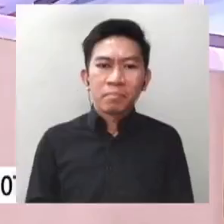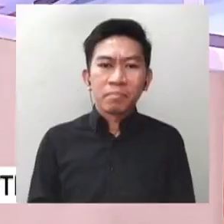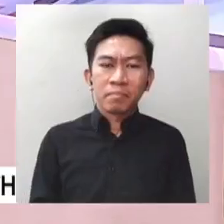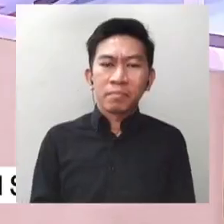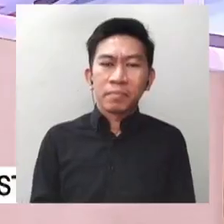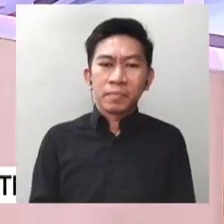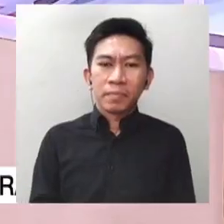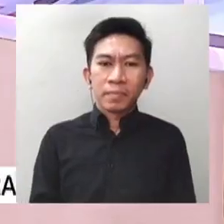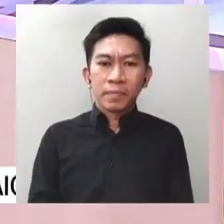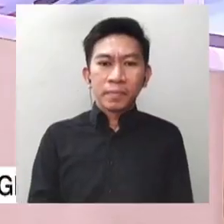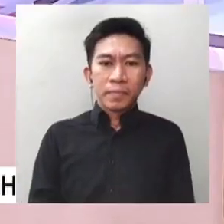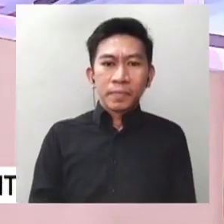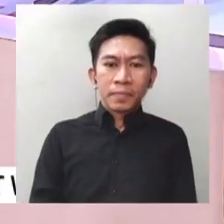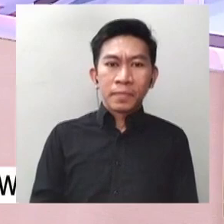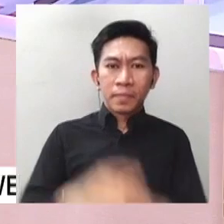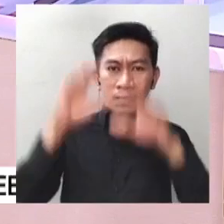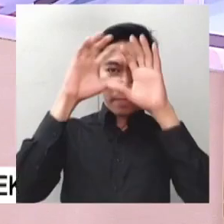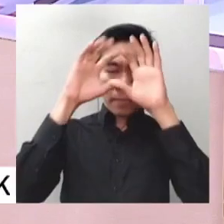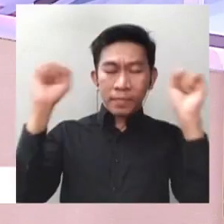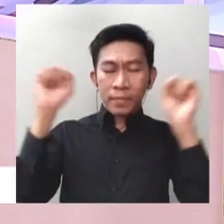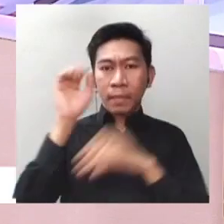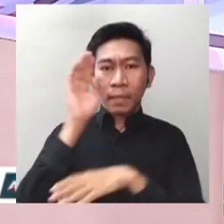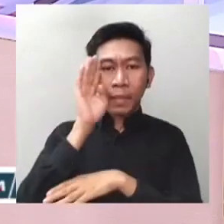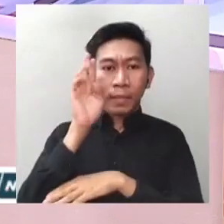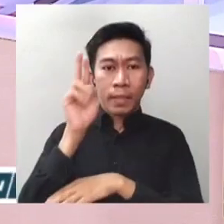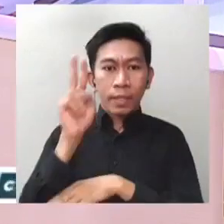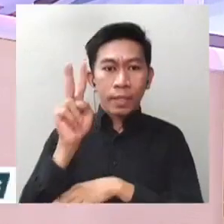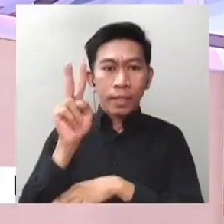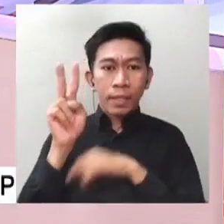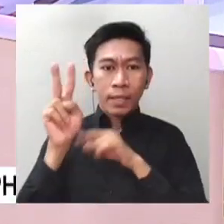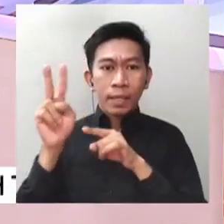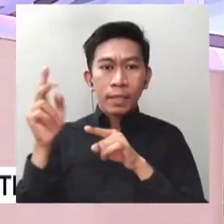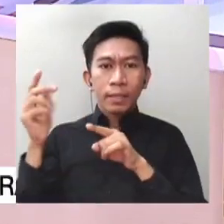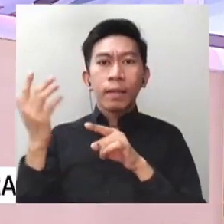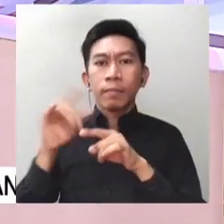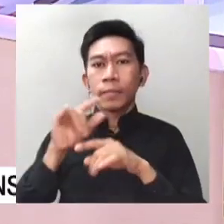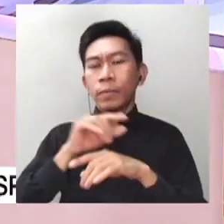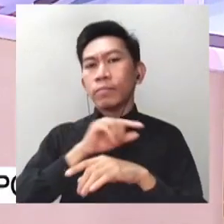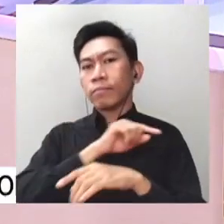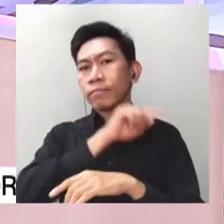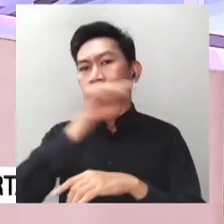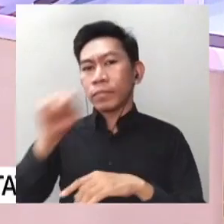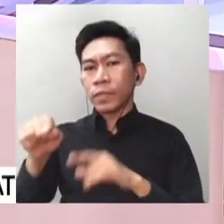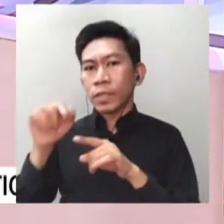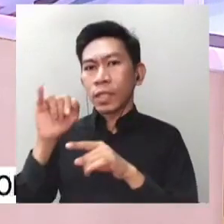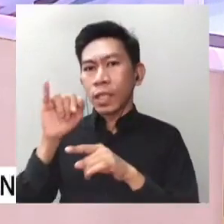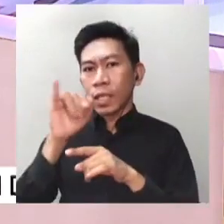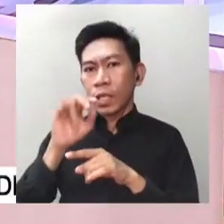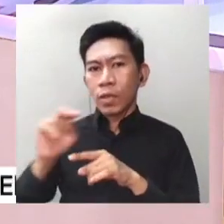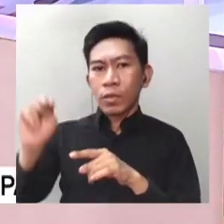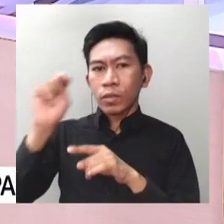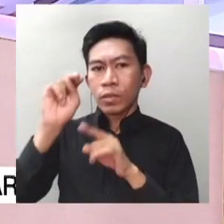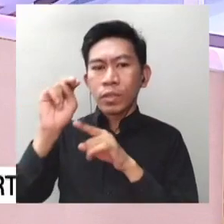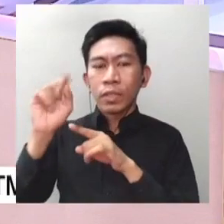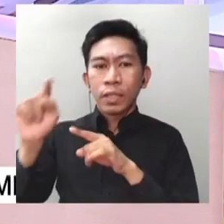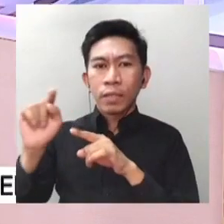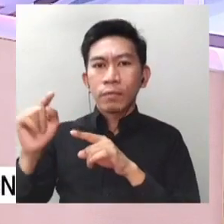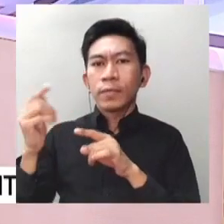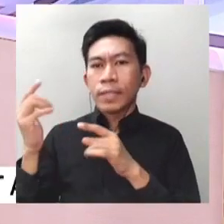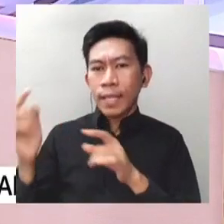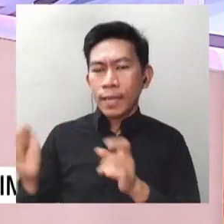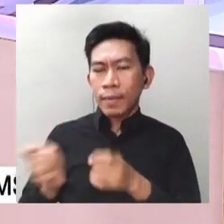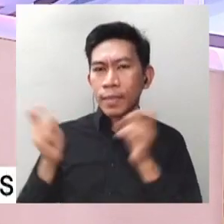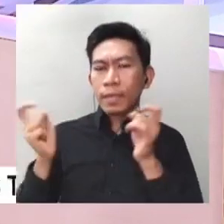boats. Well, President Ferdinand Marcos Jr. flies to his hometown in Ilocos Norte to celebrate the birthday of his late father. Let's get details now